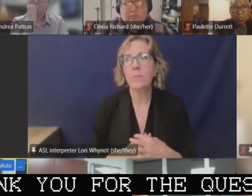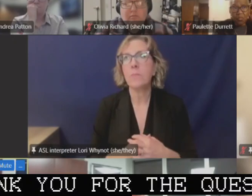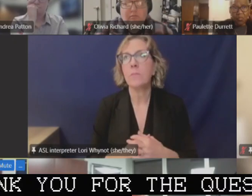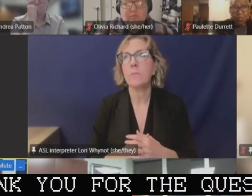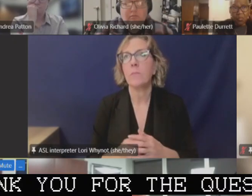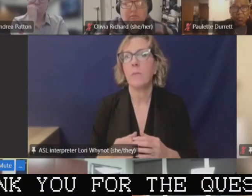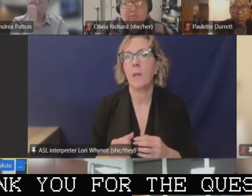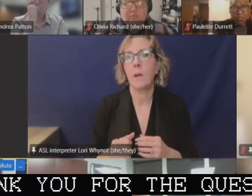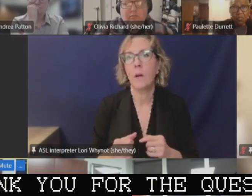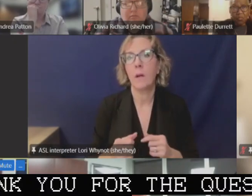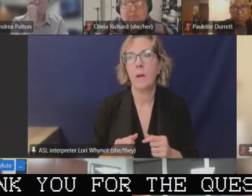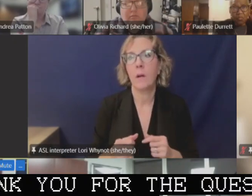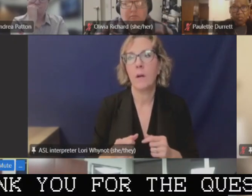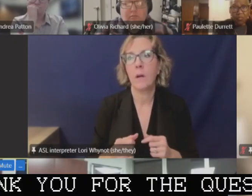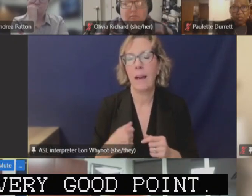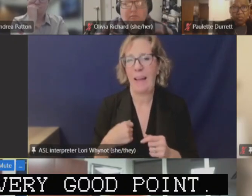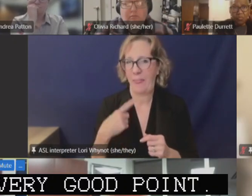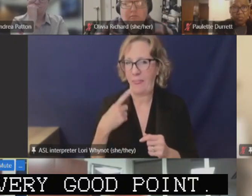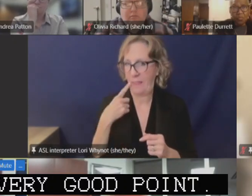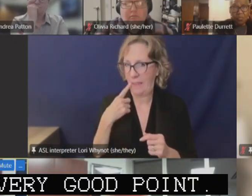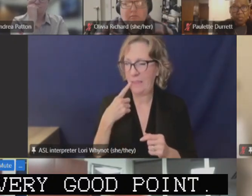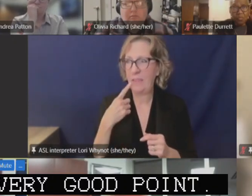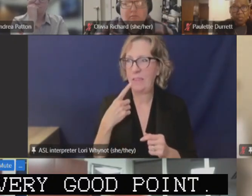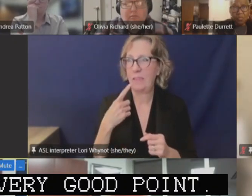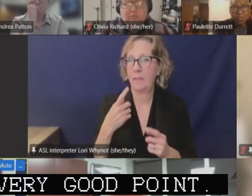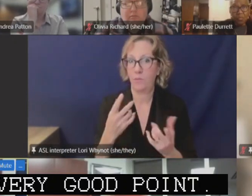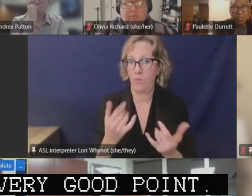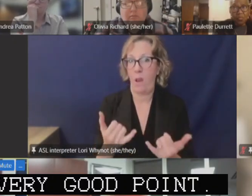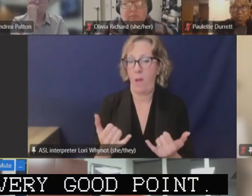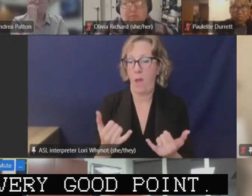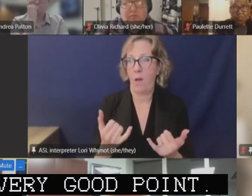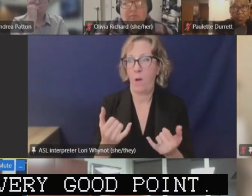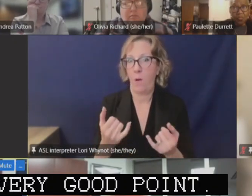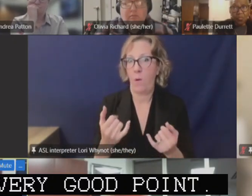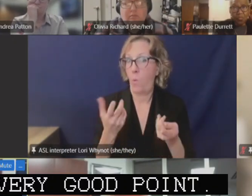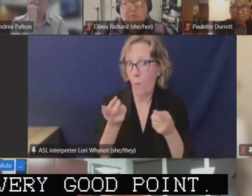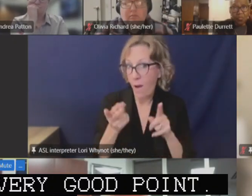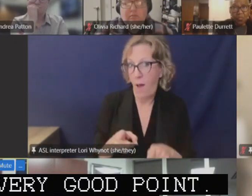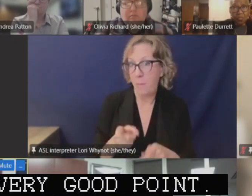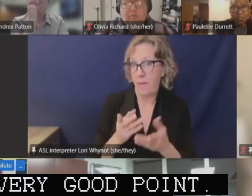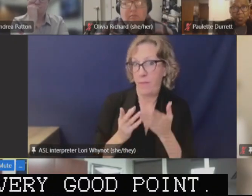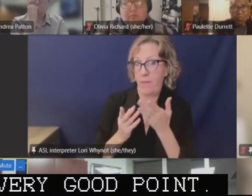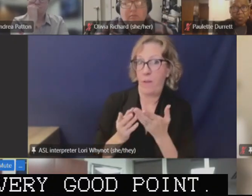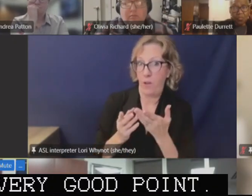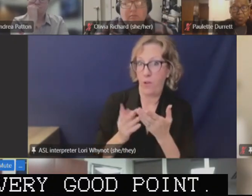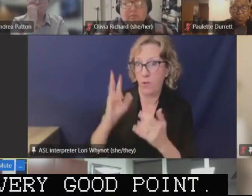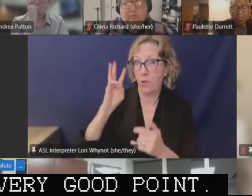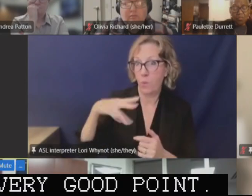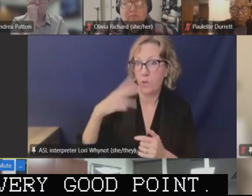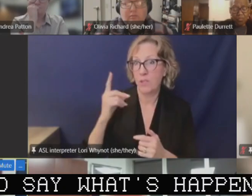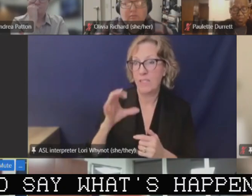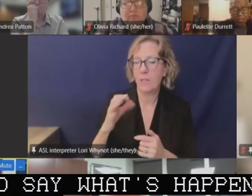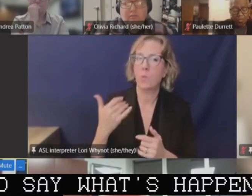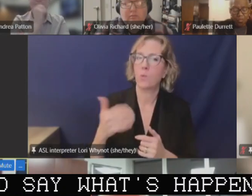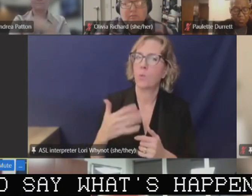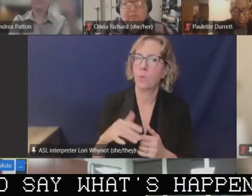say what's happening in Washington is, of course, really challenging, and